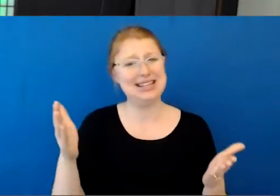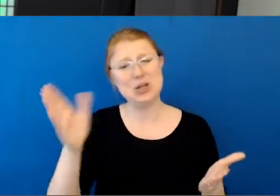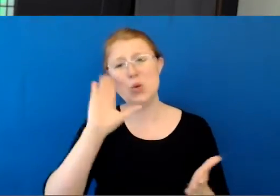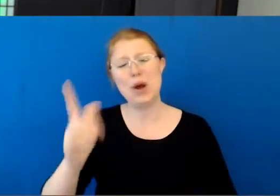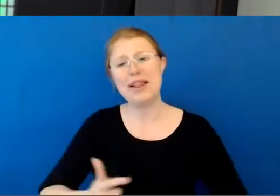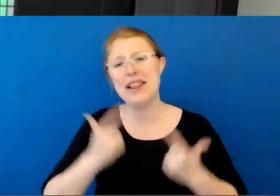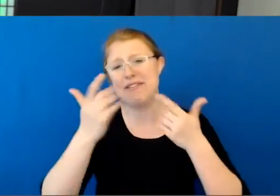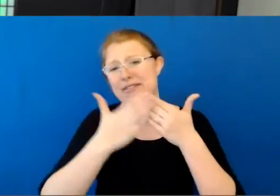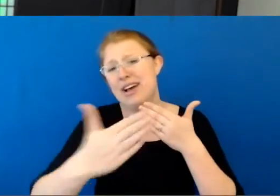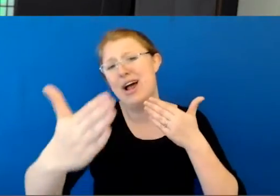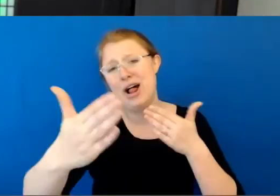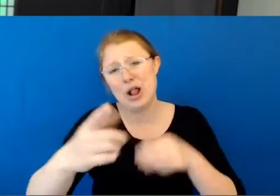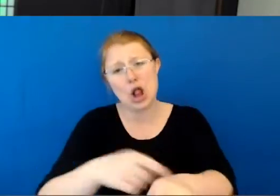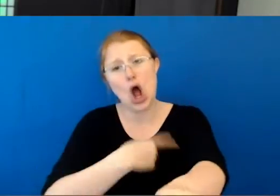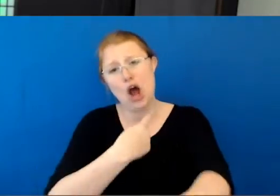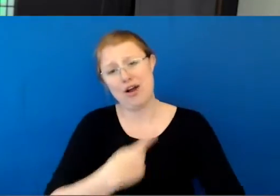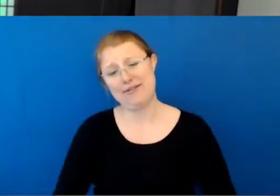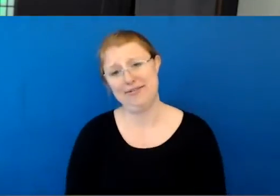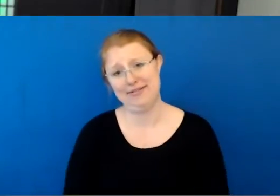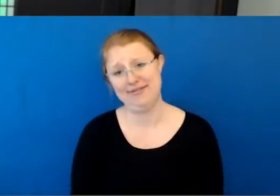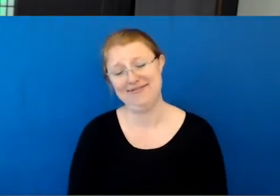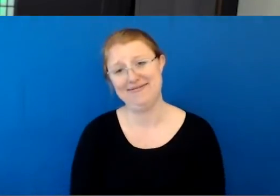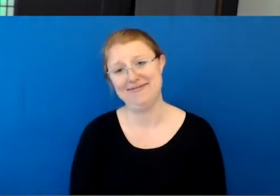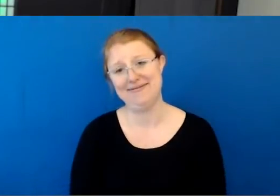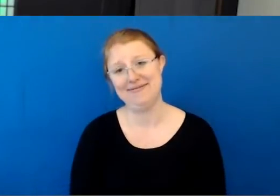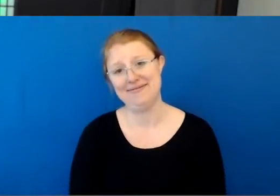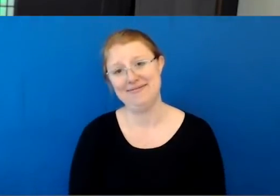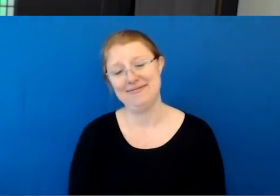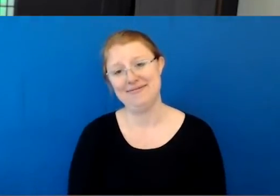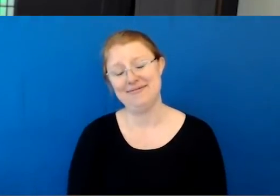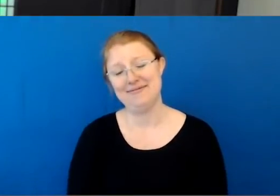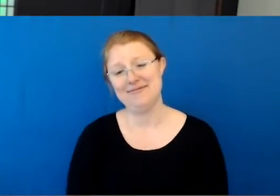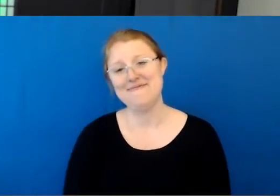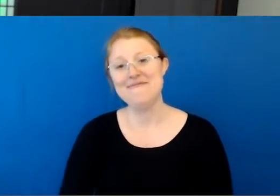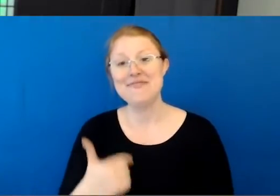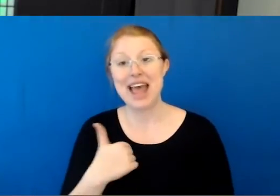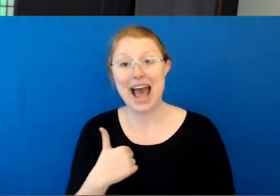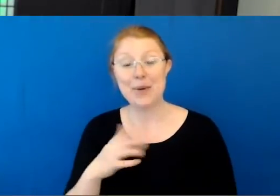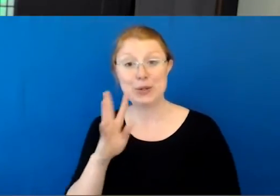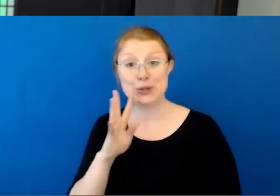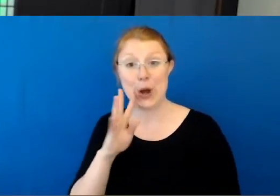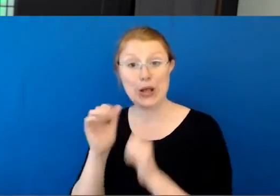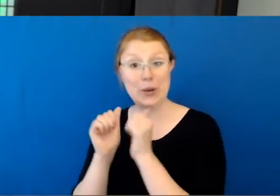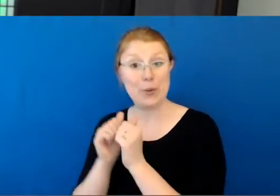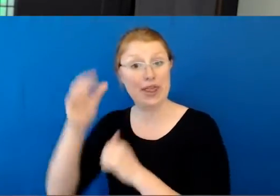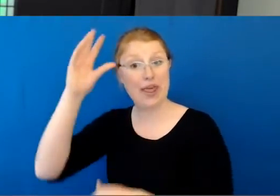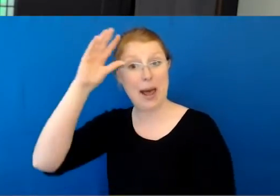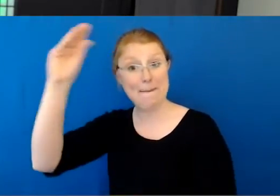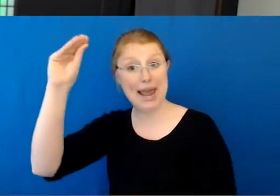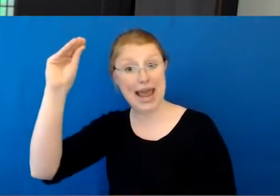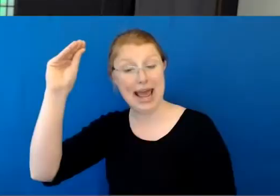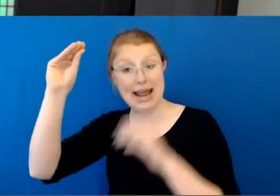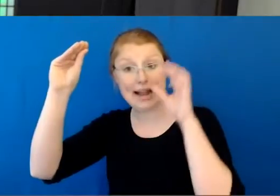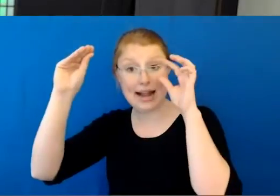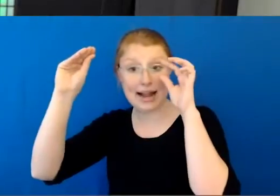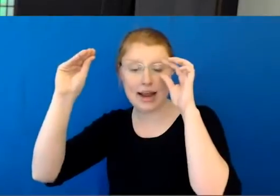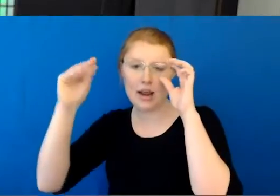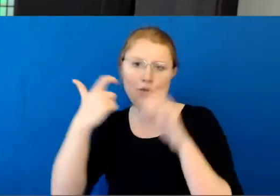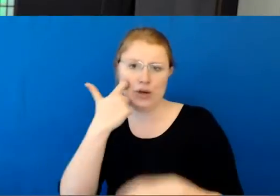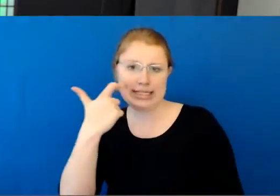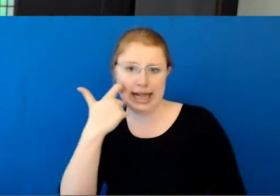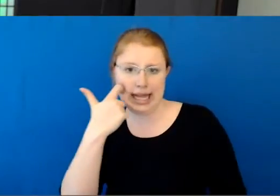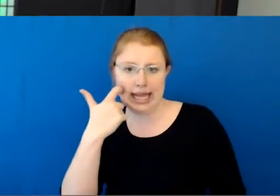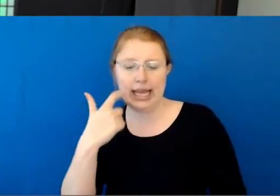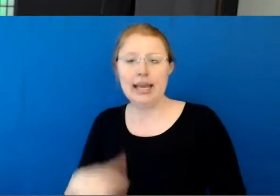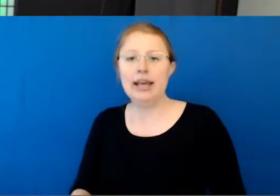get married, have a family, honor that woman, and God will bless you in the land that he is